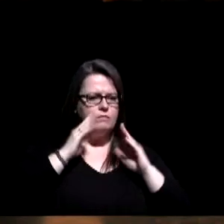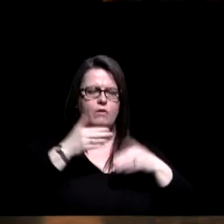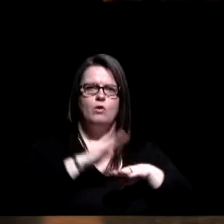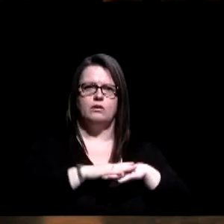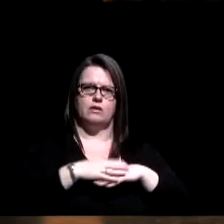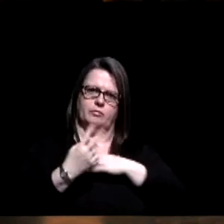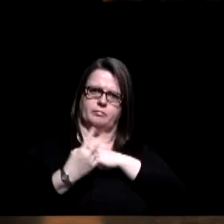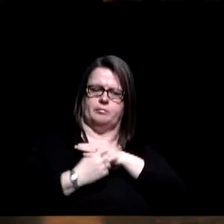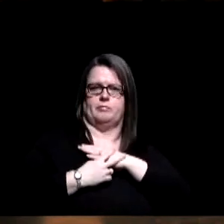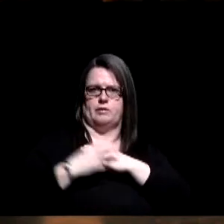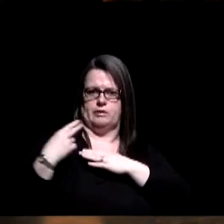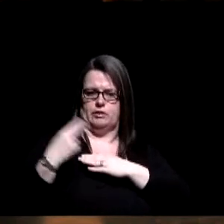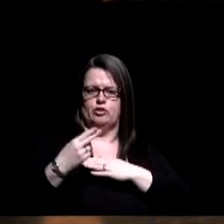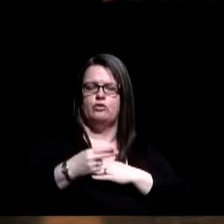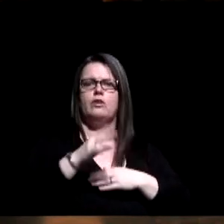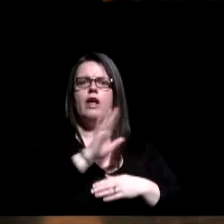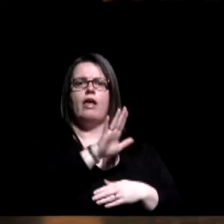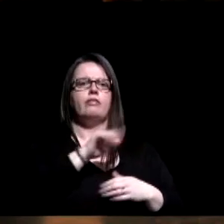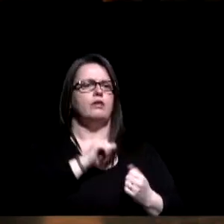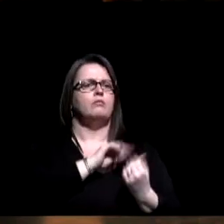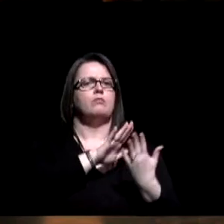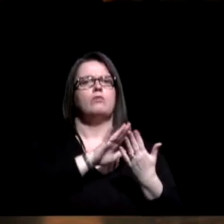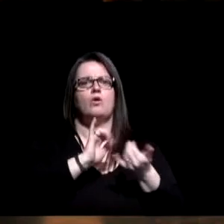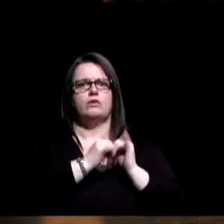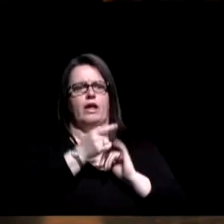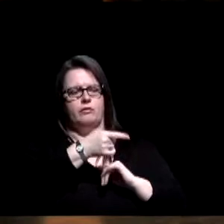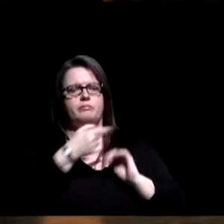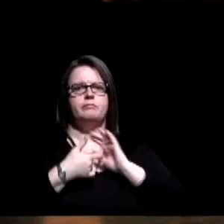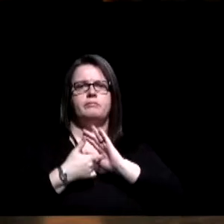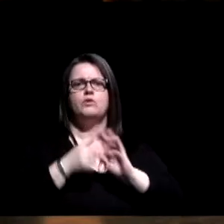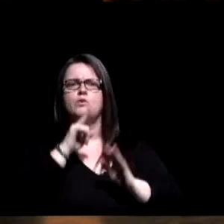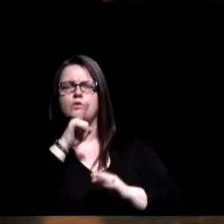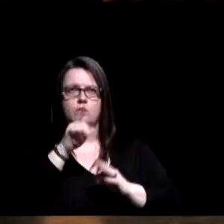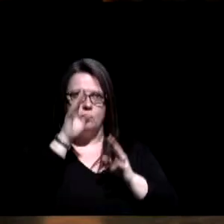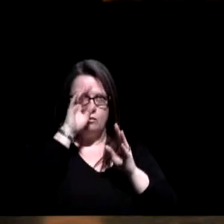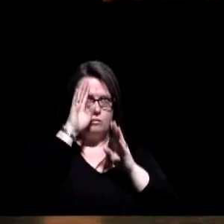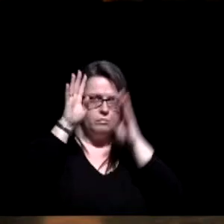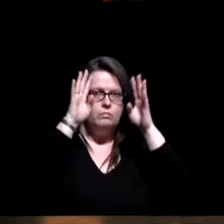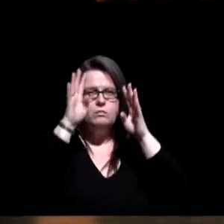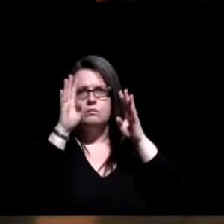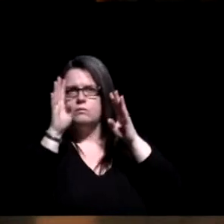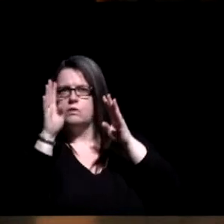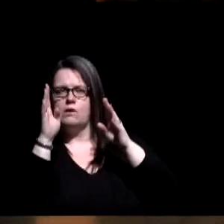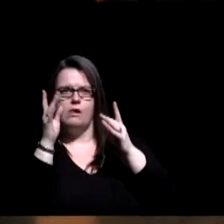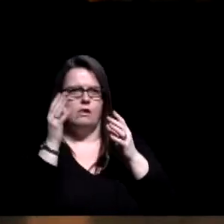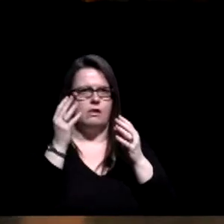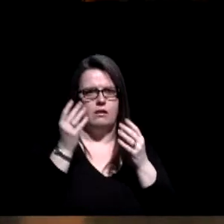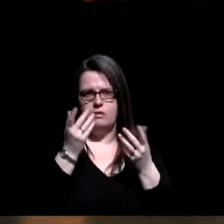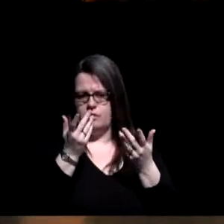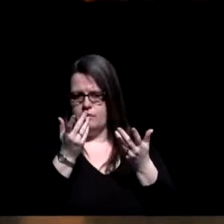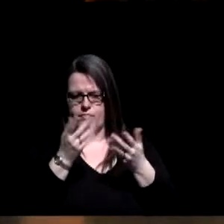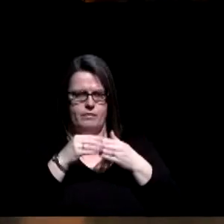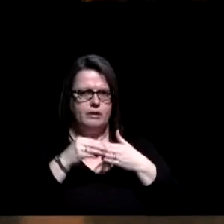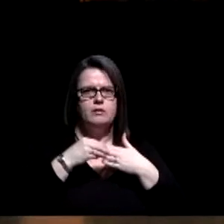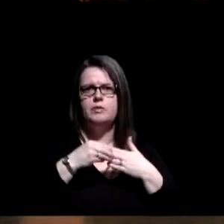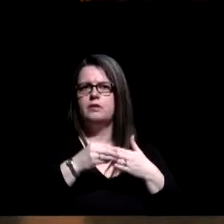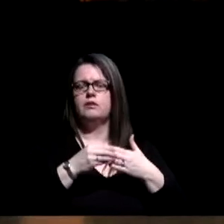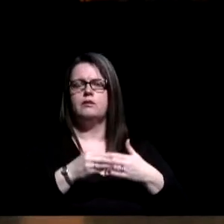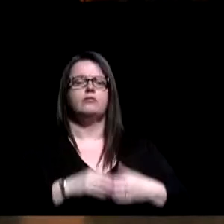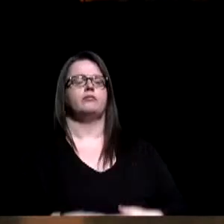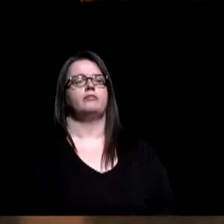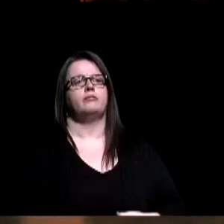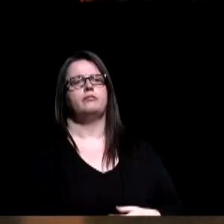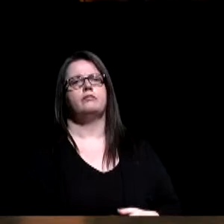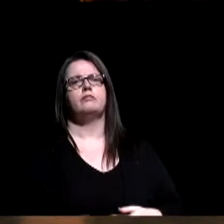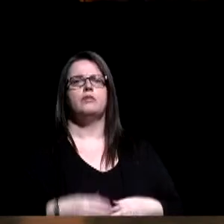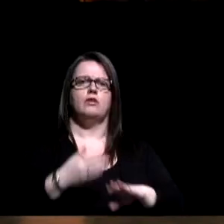for the project, in which they display true innovation, creativity, and flexibility. Before